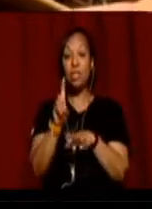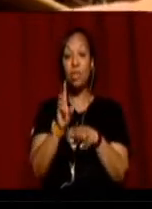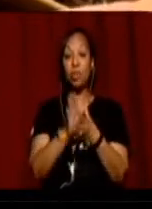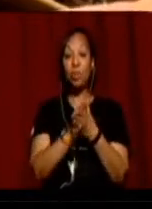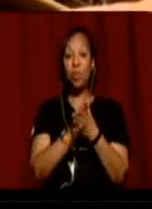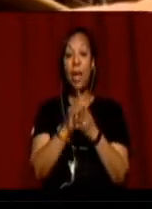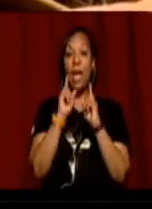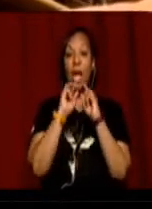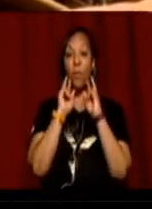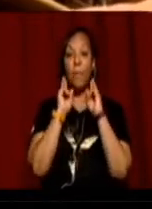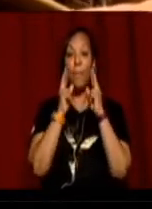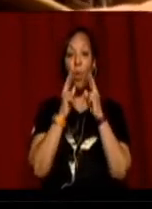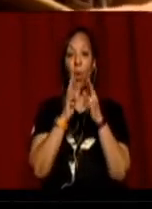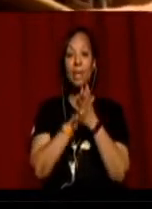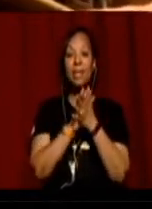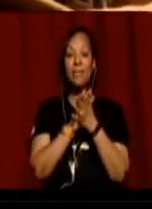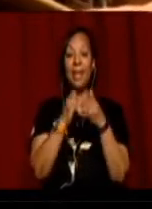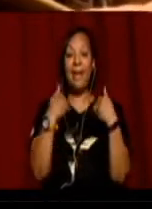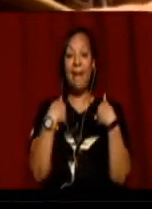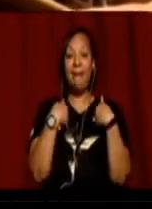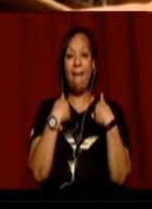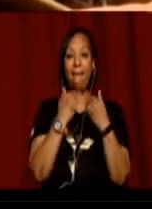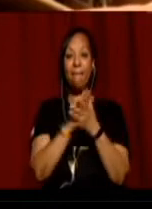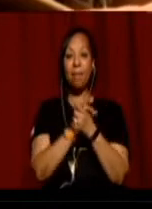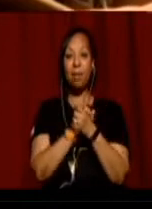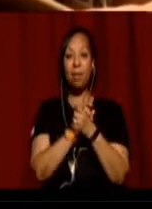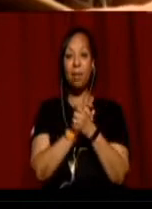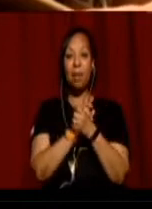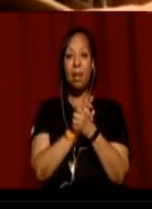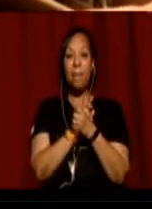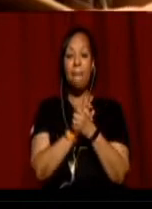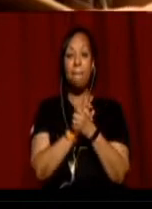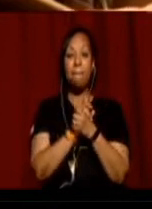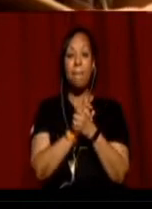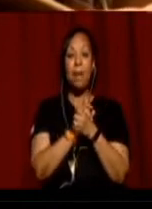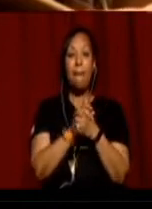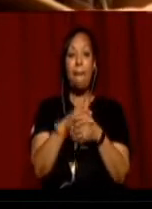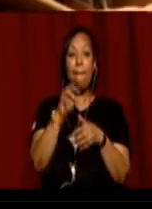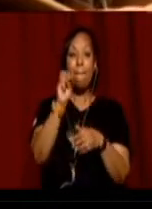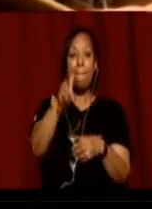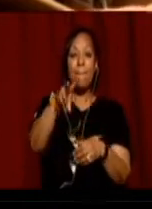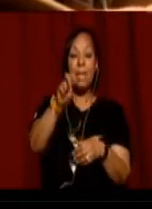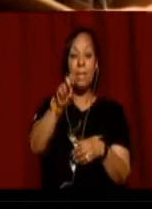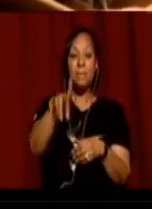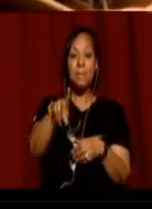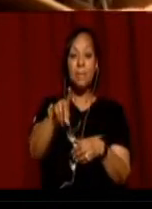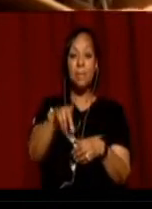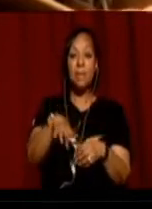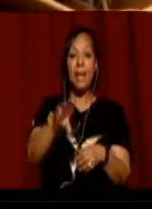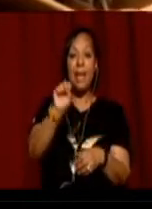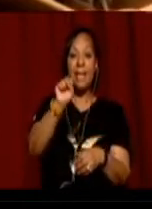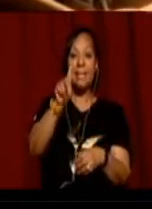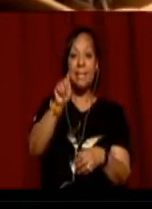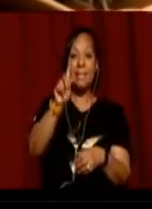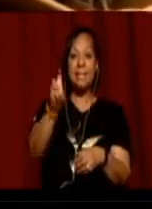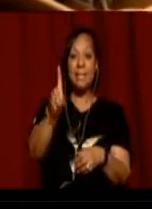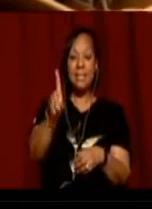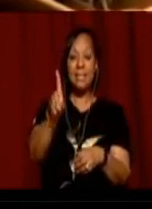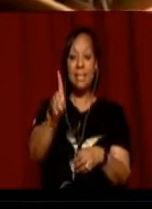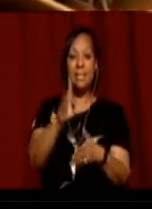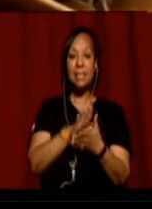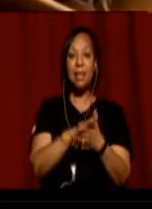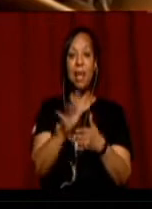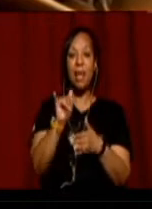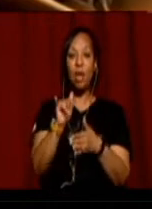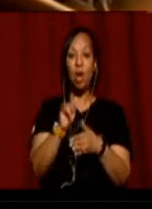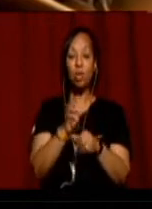to report is if they have a case of measles, of mumps, of sexually transmitted infections, or of